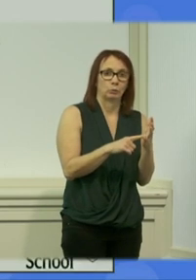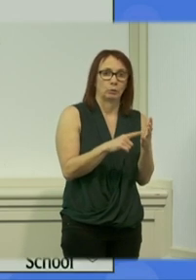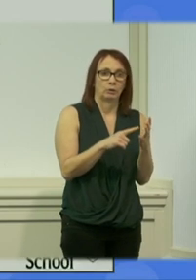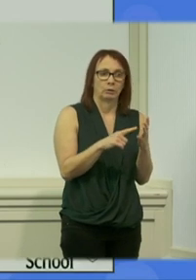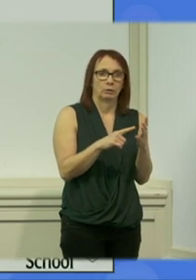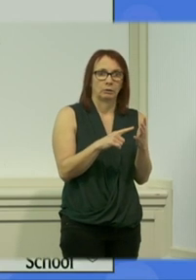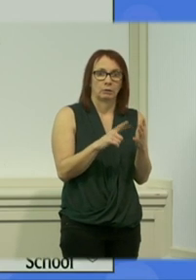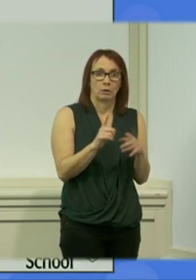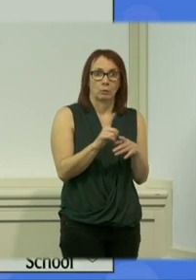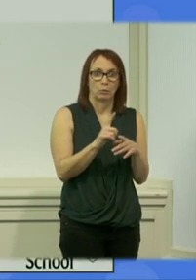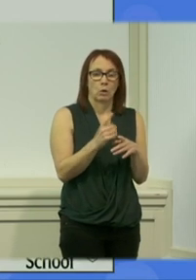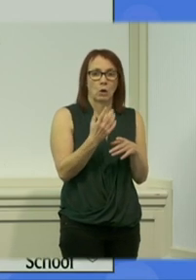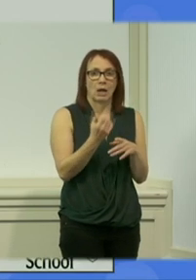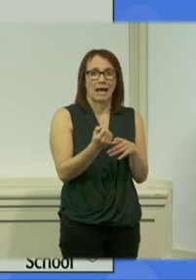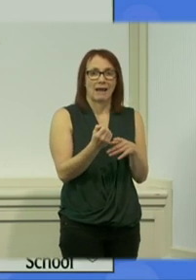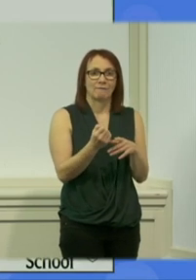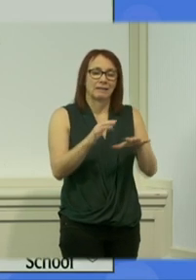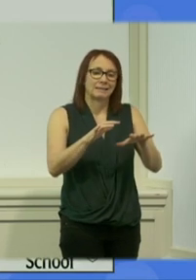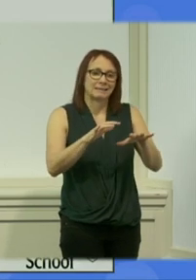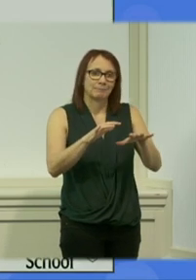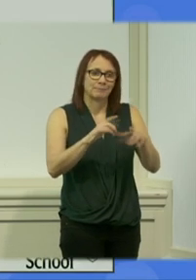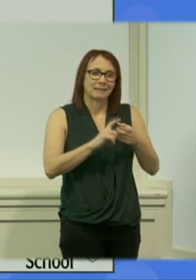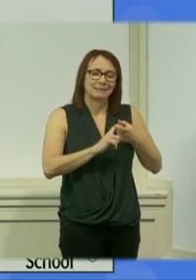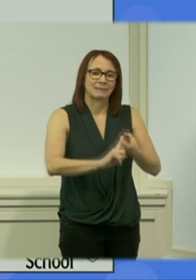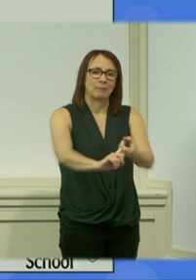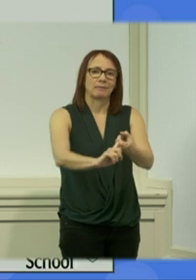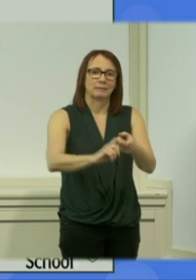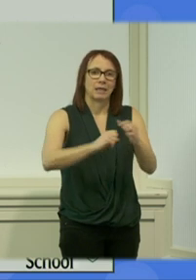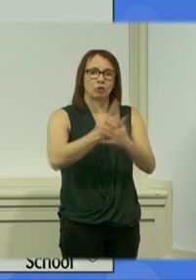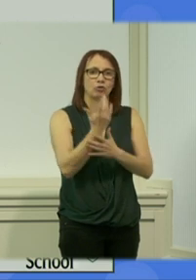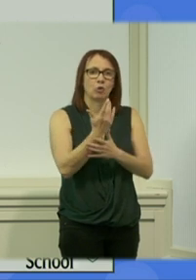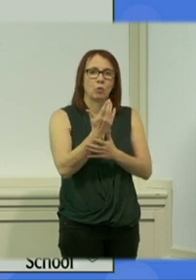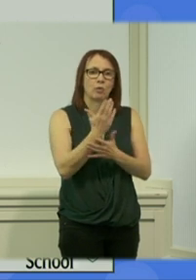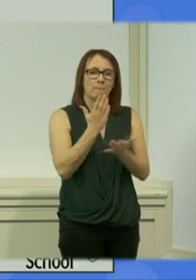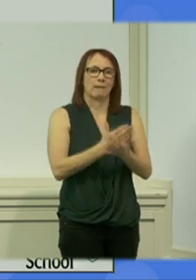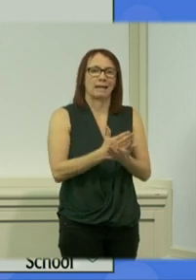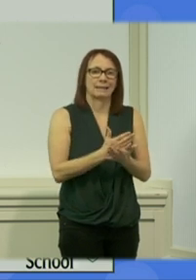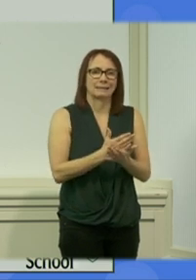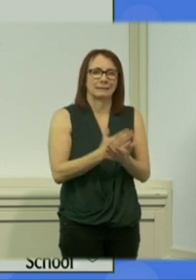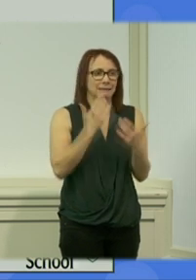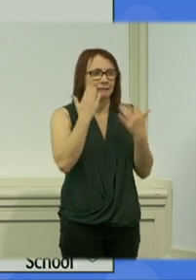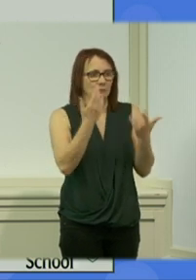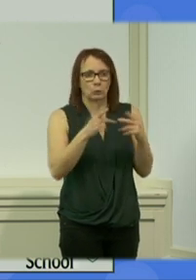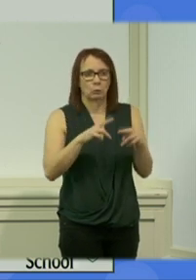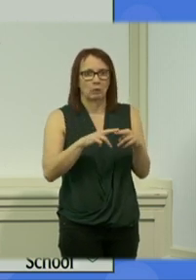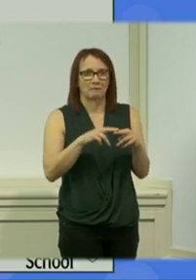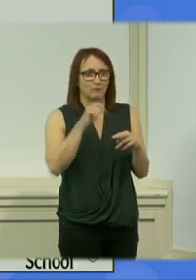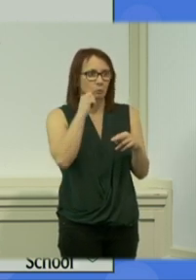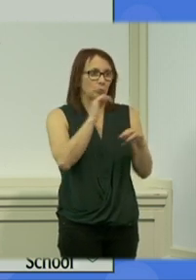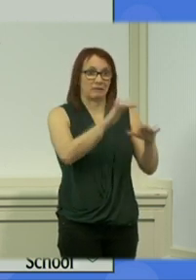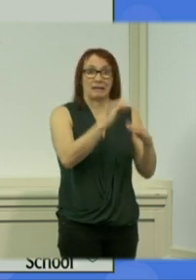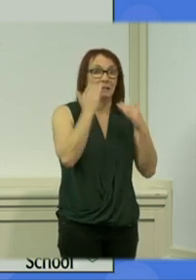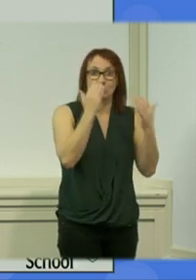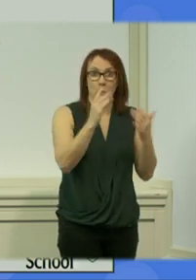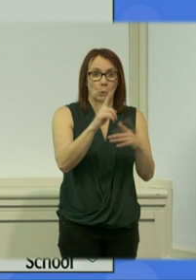deficit, there's a thing called the Stability and Growth Pact, which may or may not be, still be in action when Scotland, if it